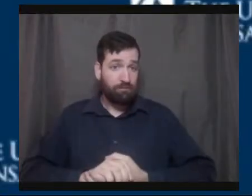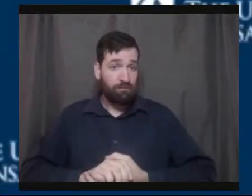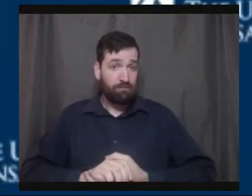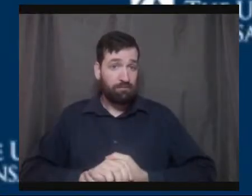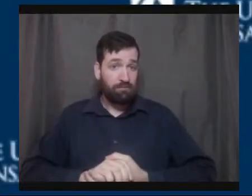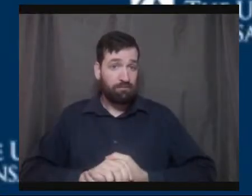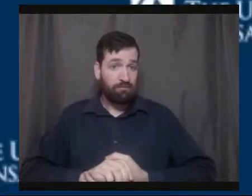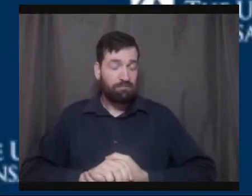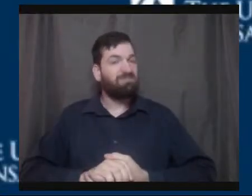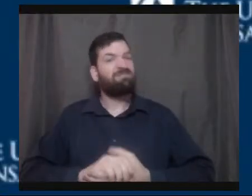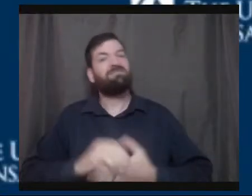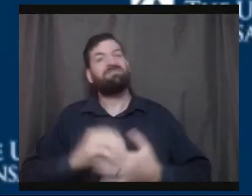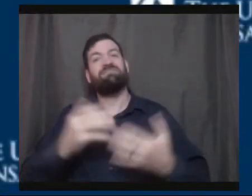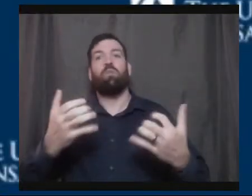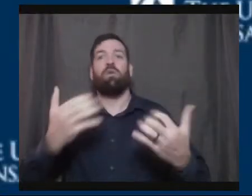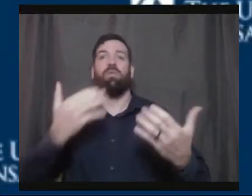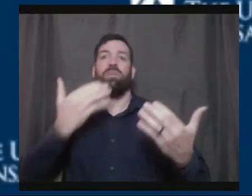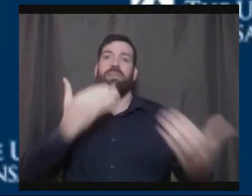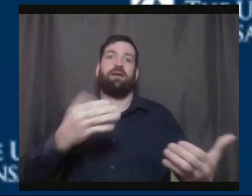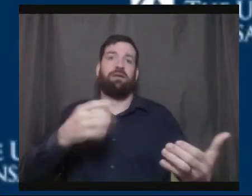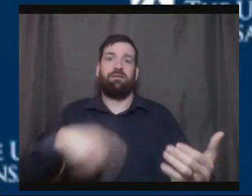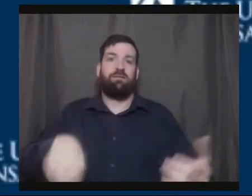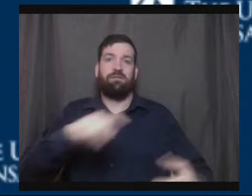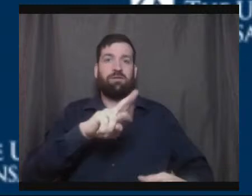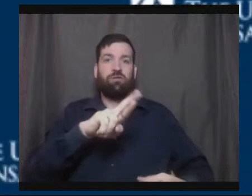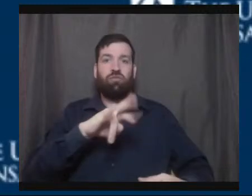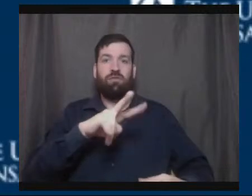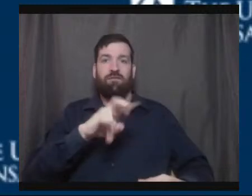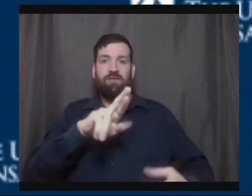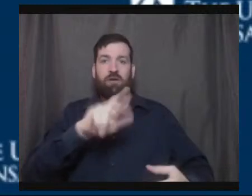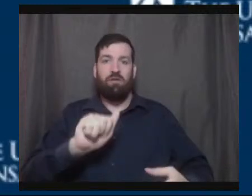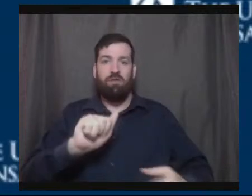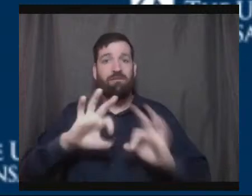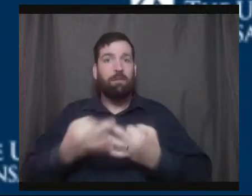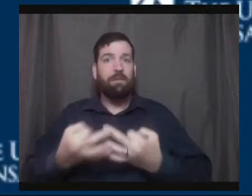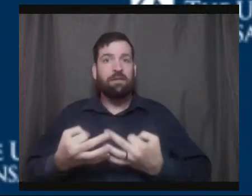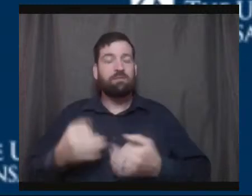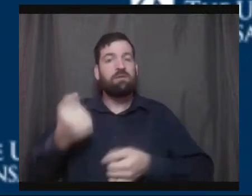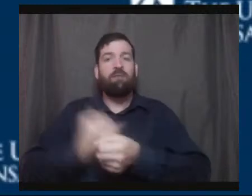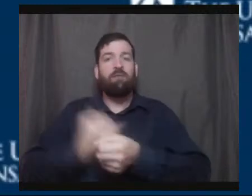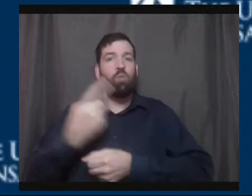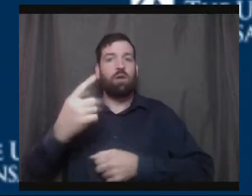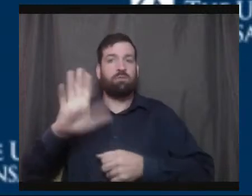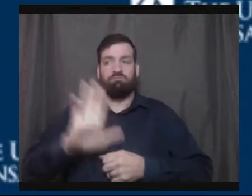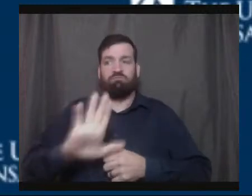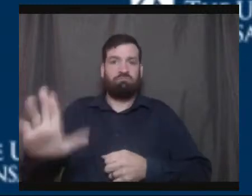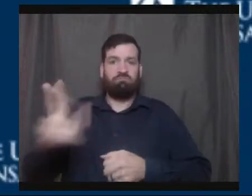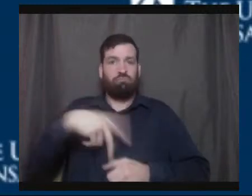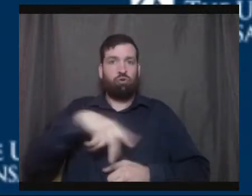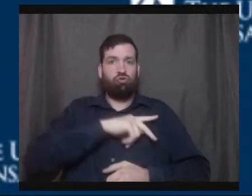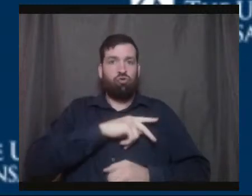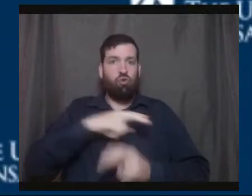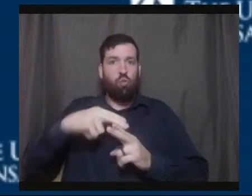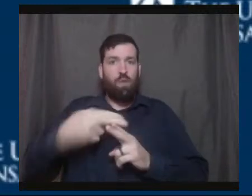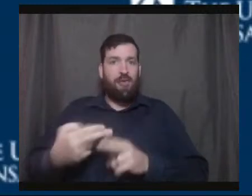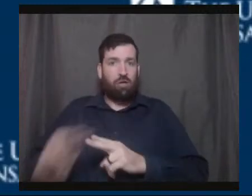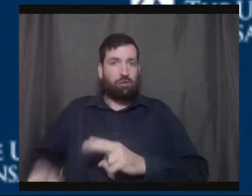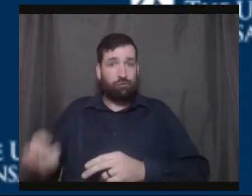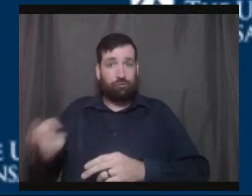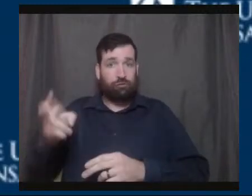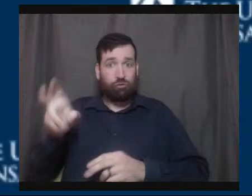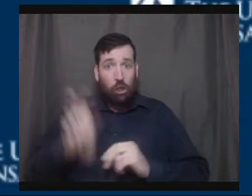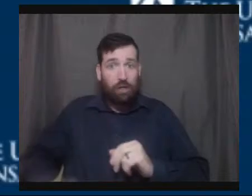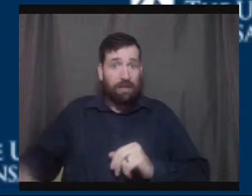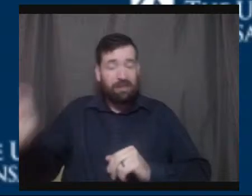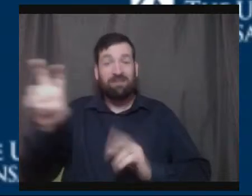Oh, I would just like to thank the Rivera family. You know, everyone's personal weight loss journey is just that. It's very